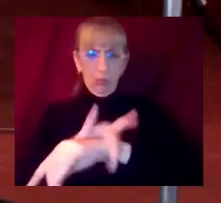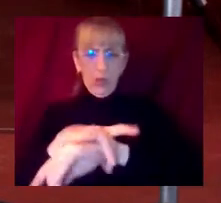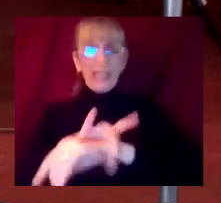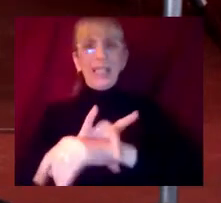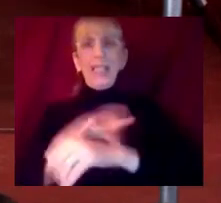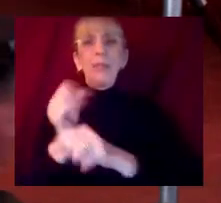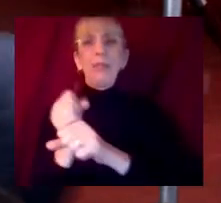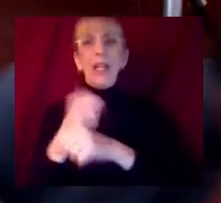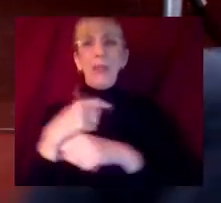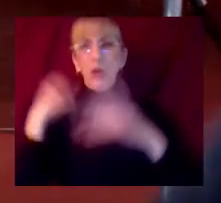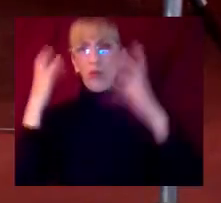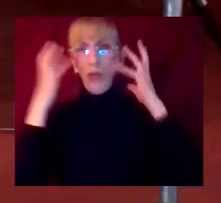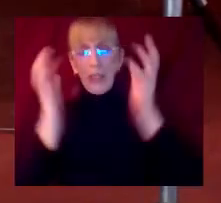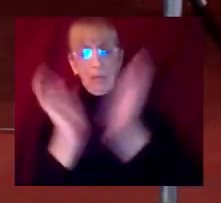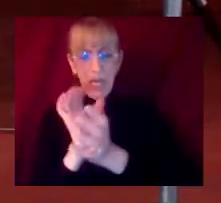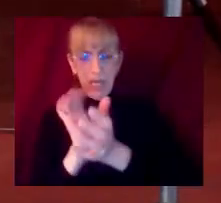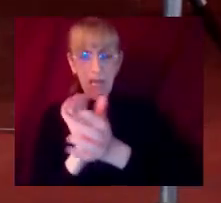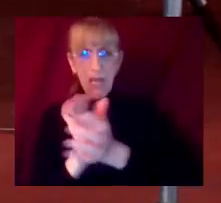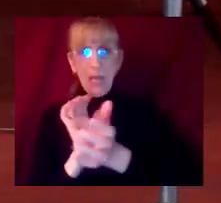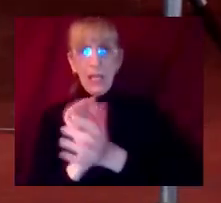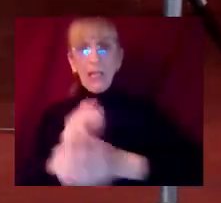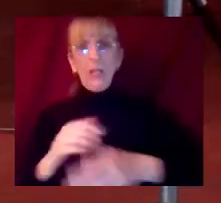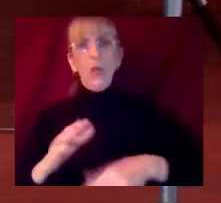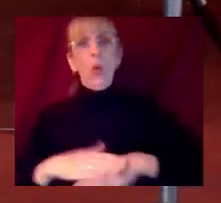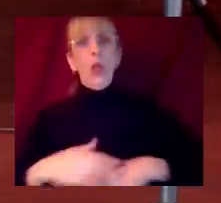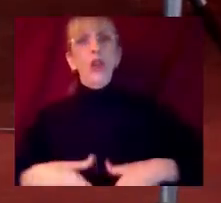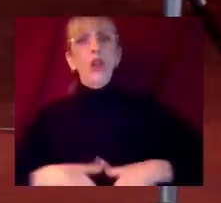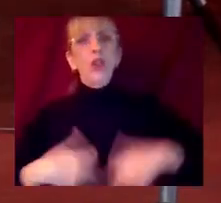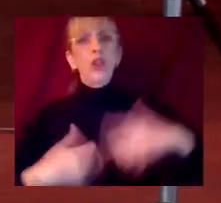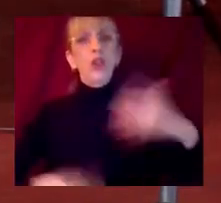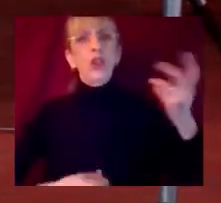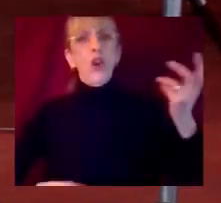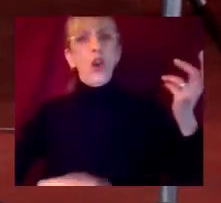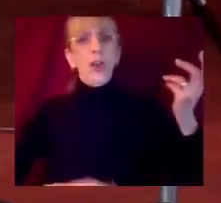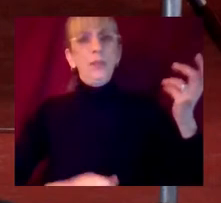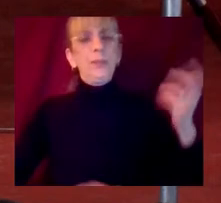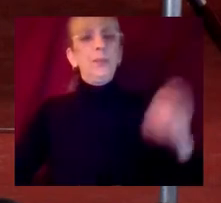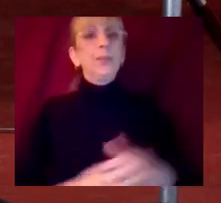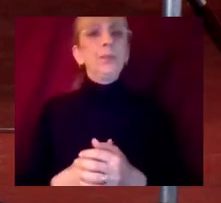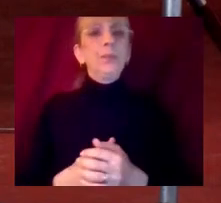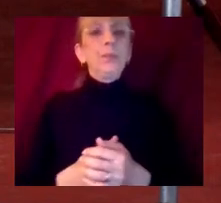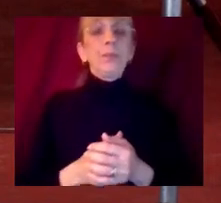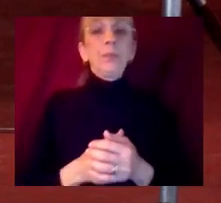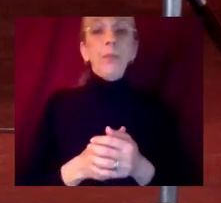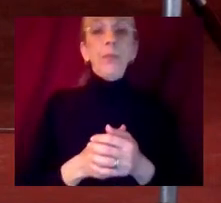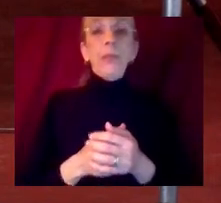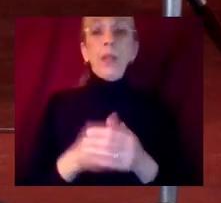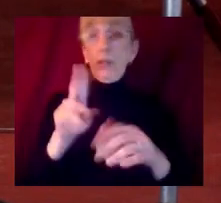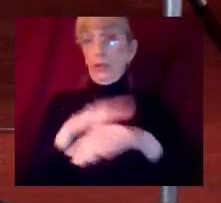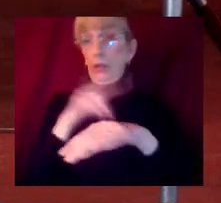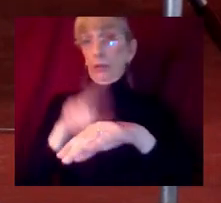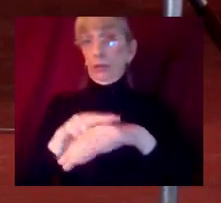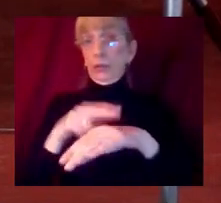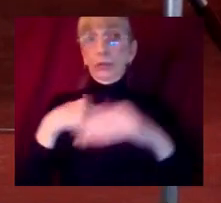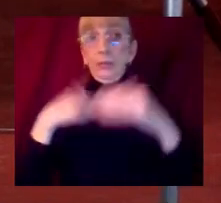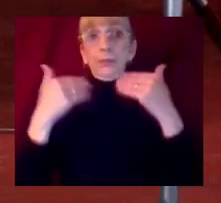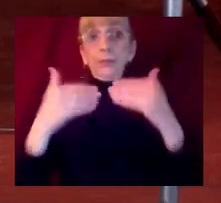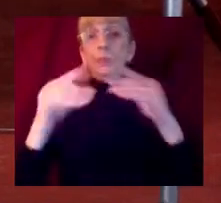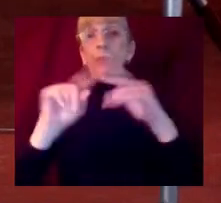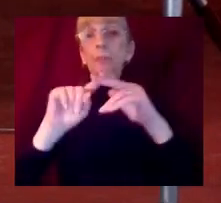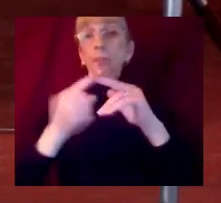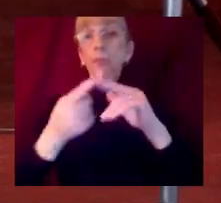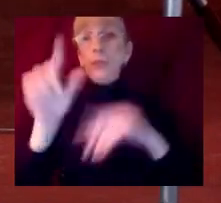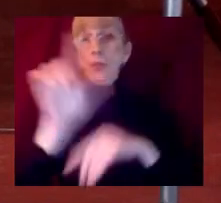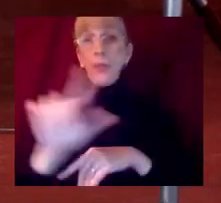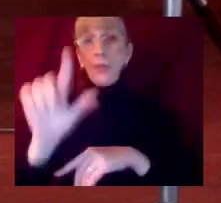crazy, banging on my guitar here. But anyway, of course, when I started the Imagination Library 26 years